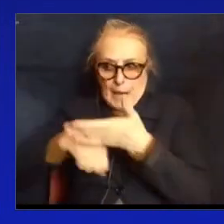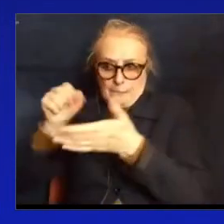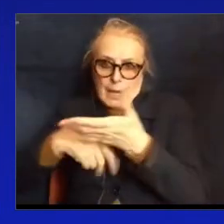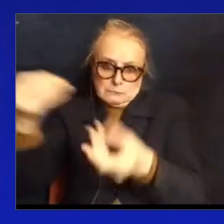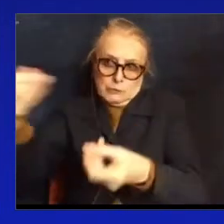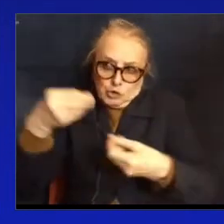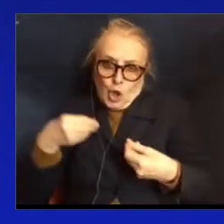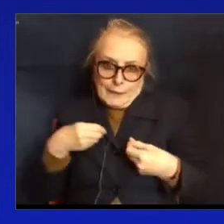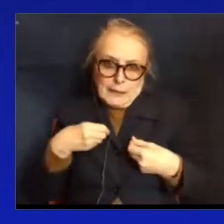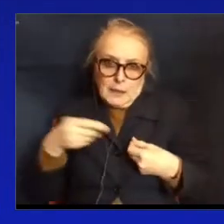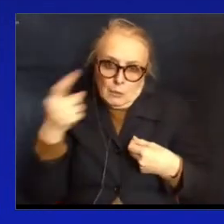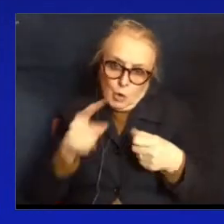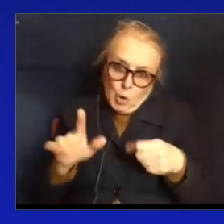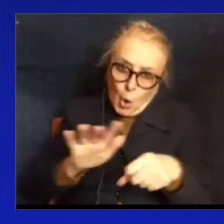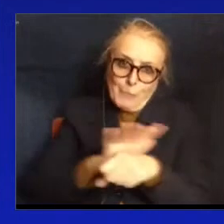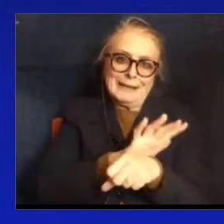us